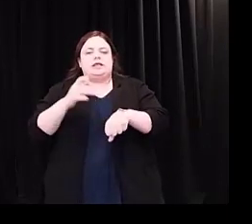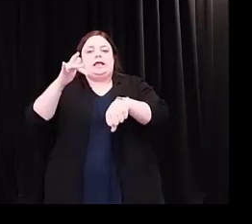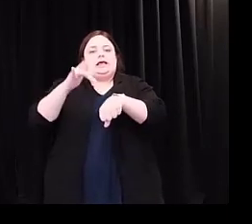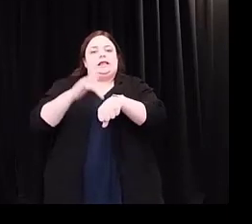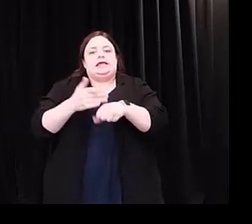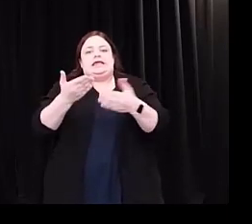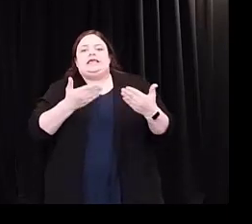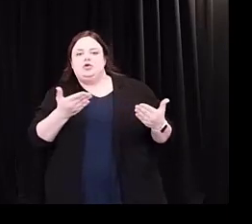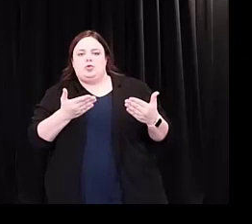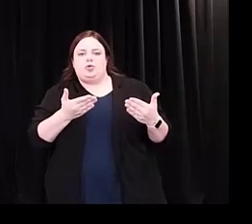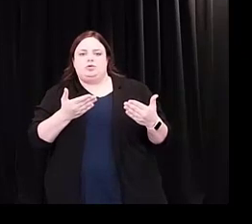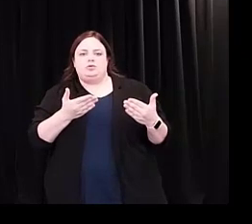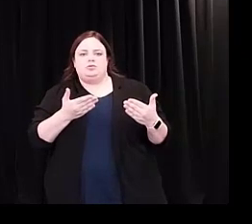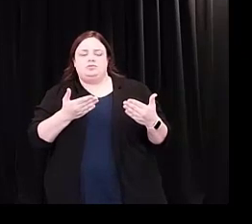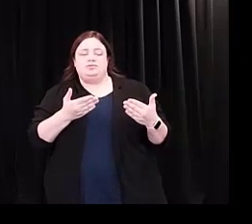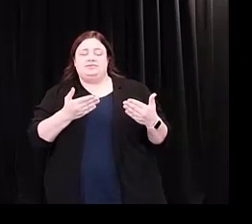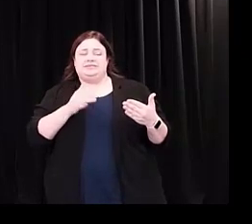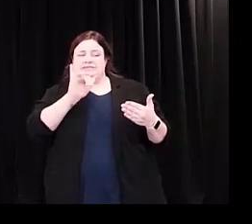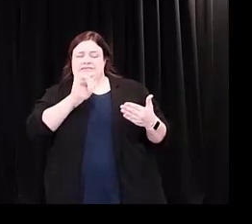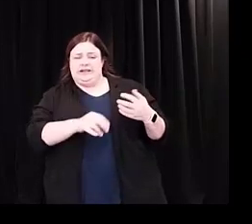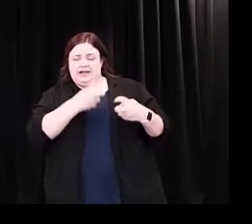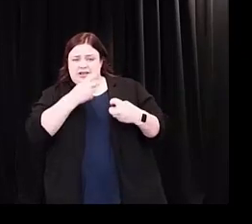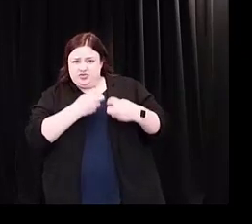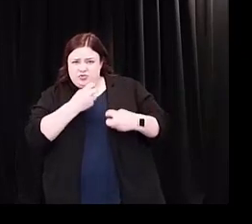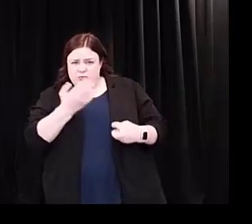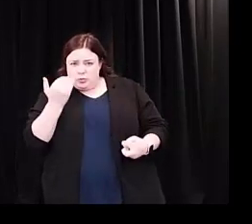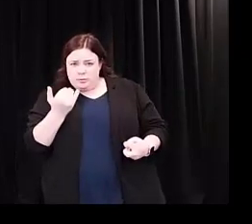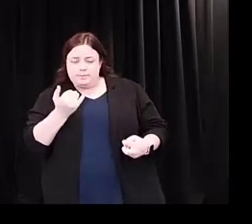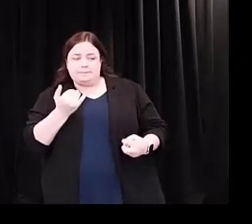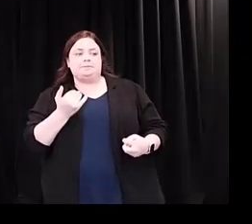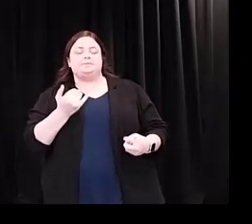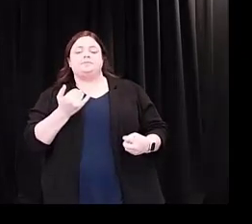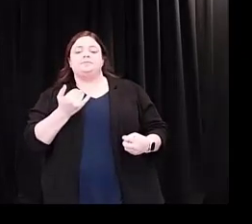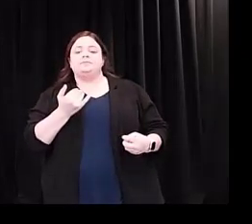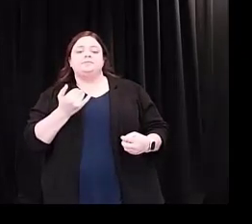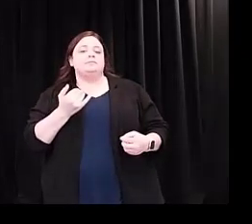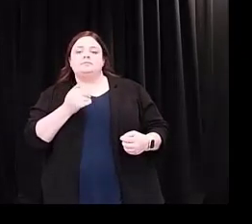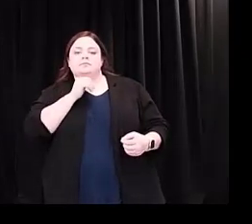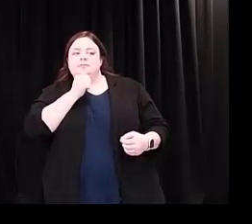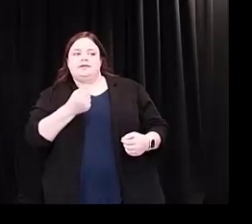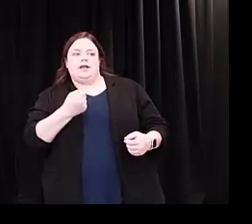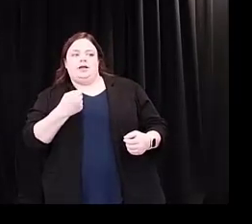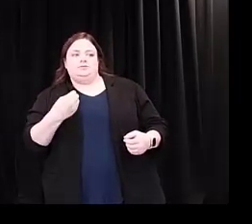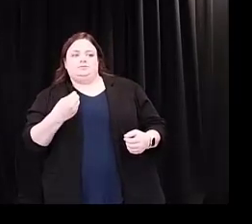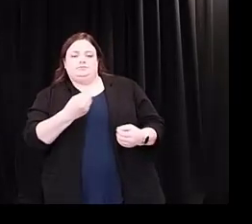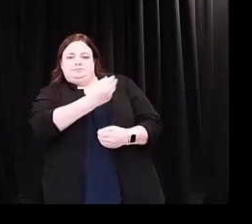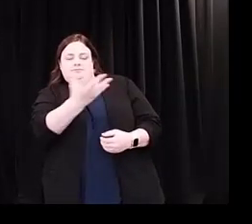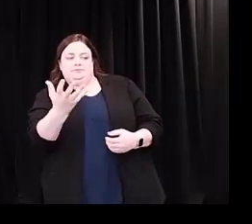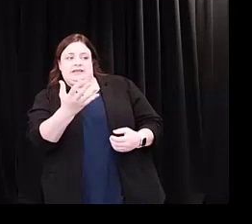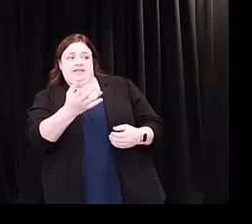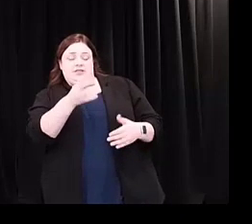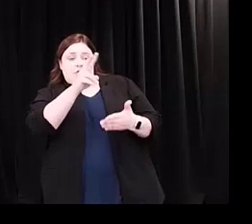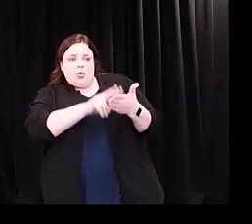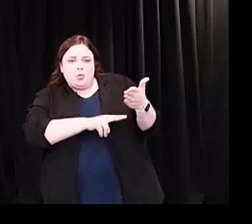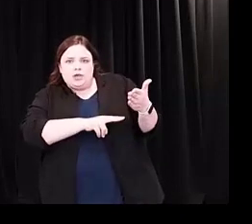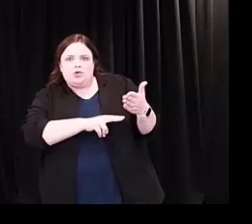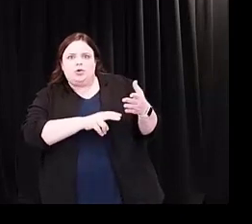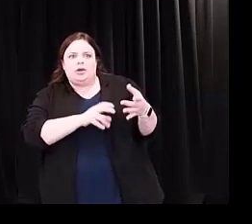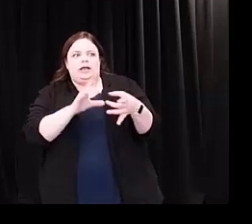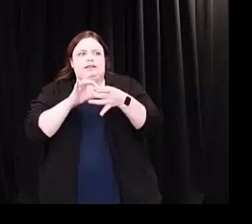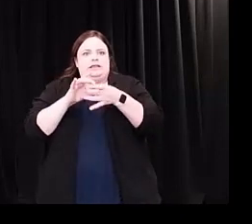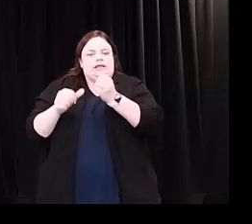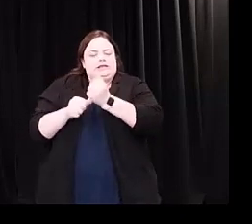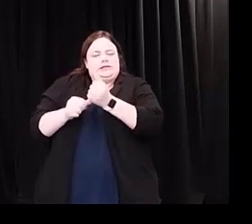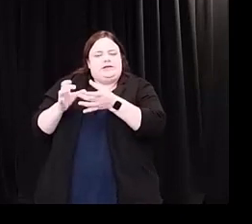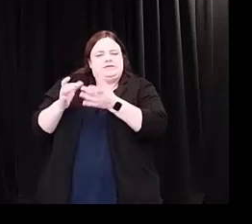here. That's a problem because it's not telling the reader and the assistive technology where that link goes.